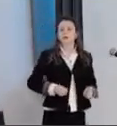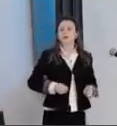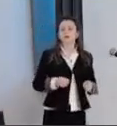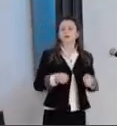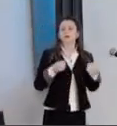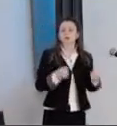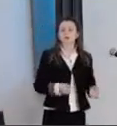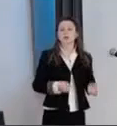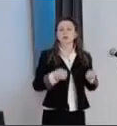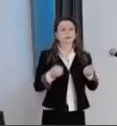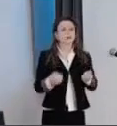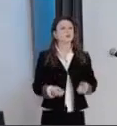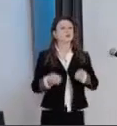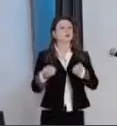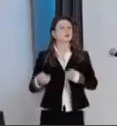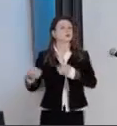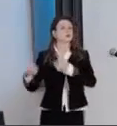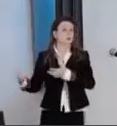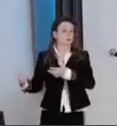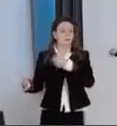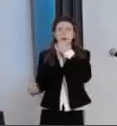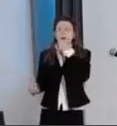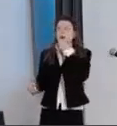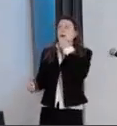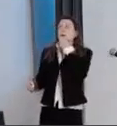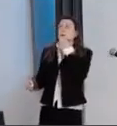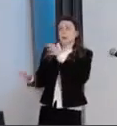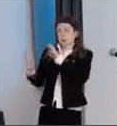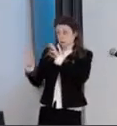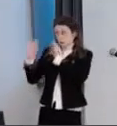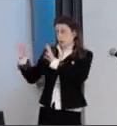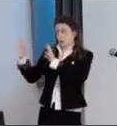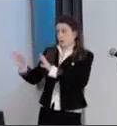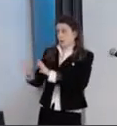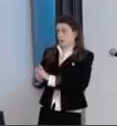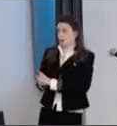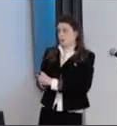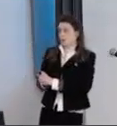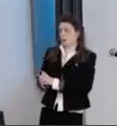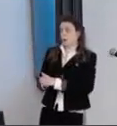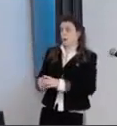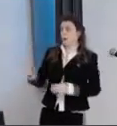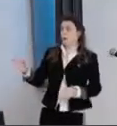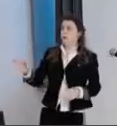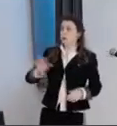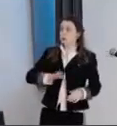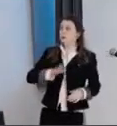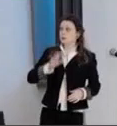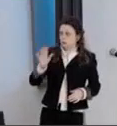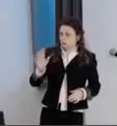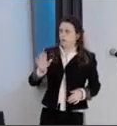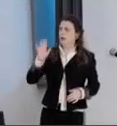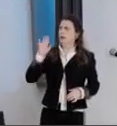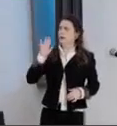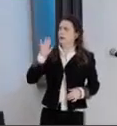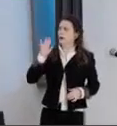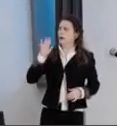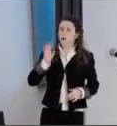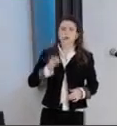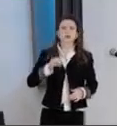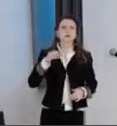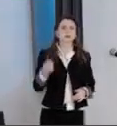according to Saito, it means appreciating nature in its own terms. The phrase is hers, and by this she means something